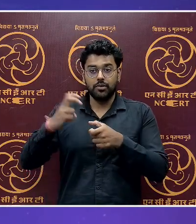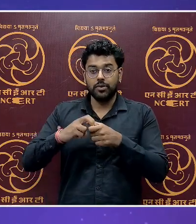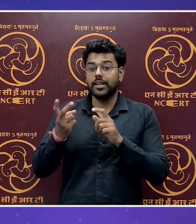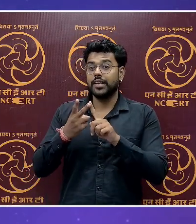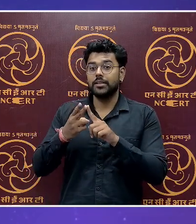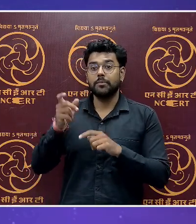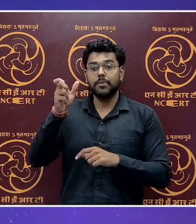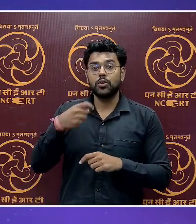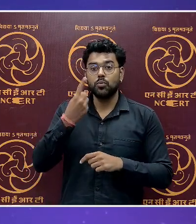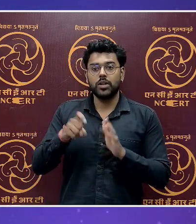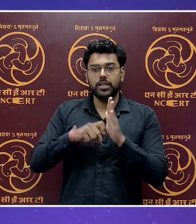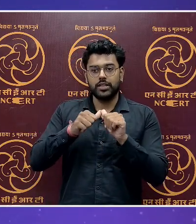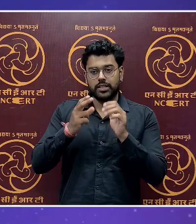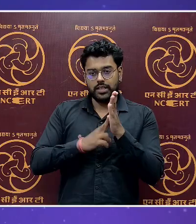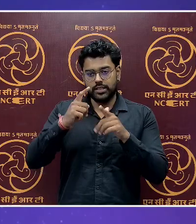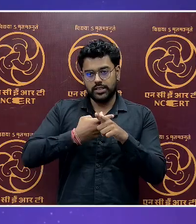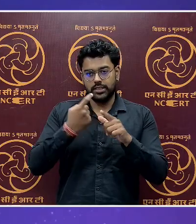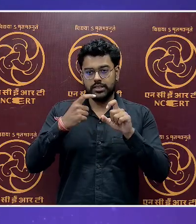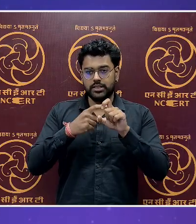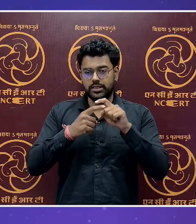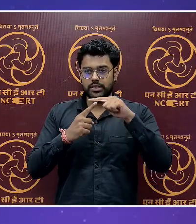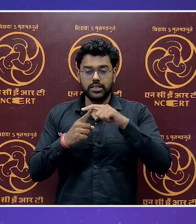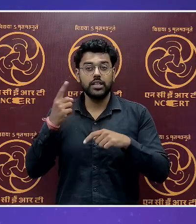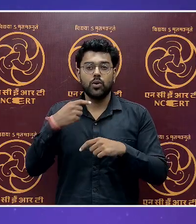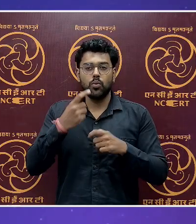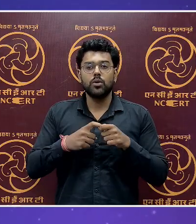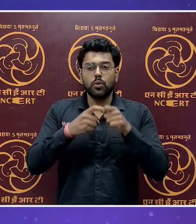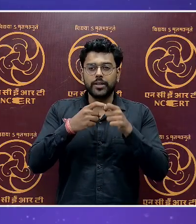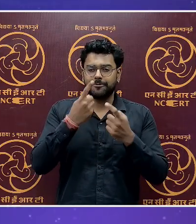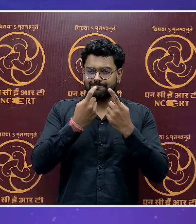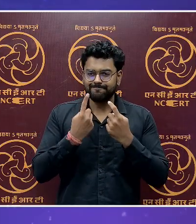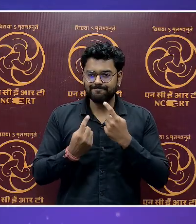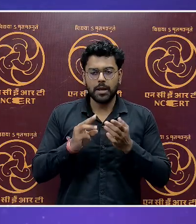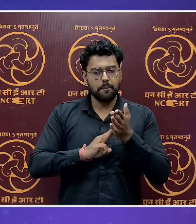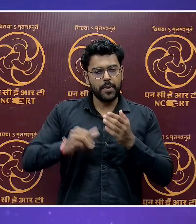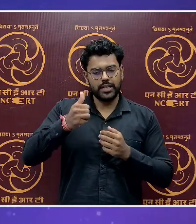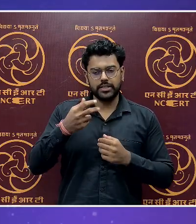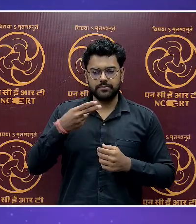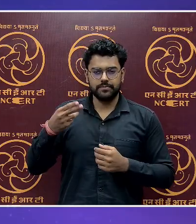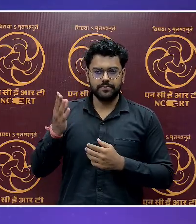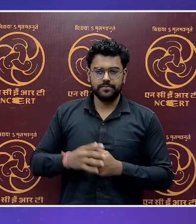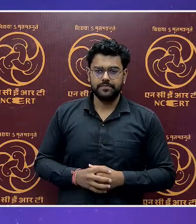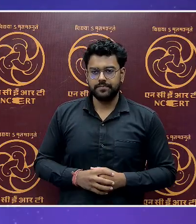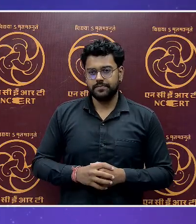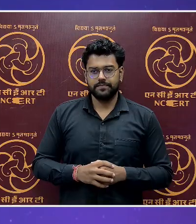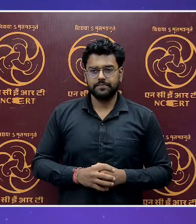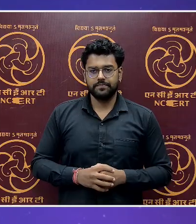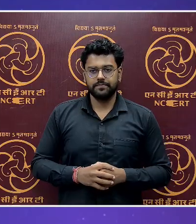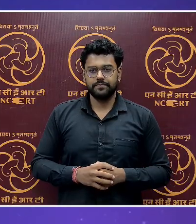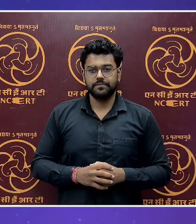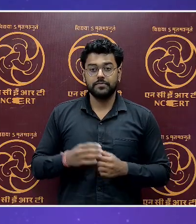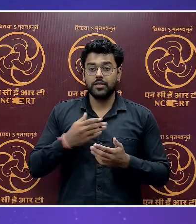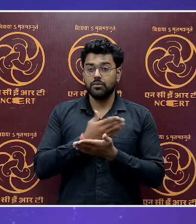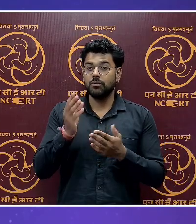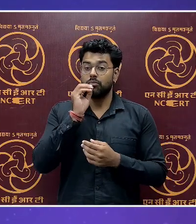Ms. Ranjeet Kumar. Sir is QA manager from Triton. Sir, namaskar and very warm welcome to you. Thank you. And let me tell